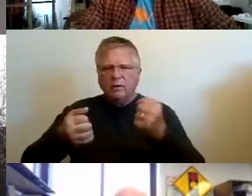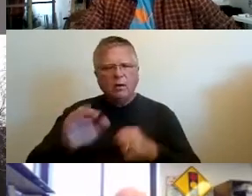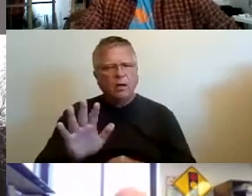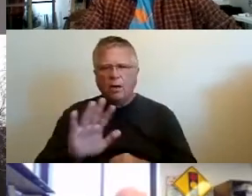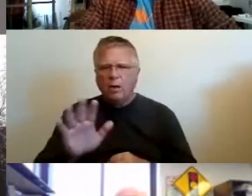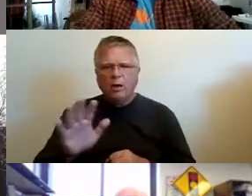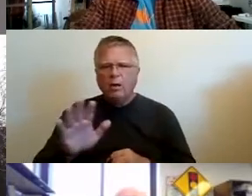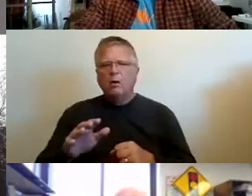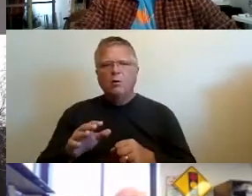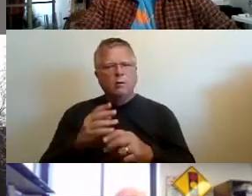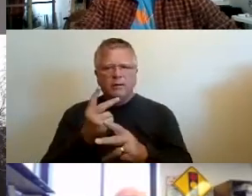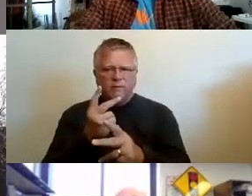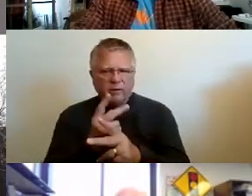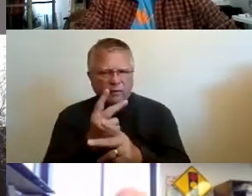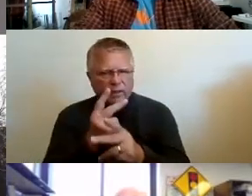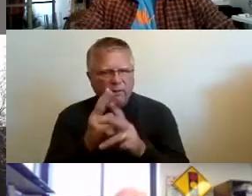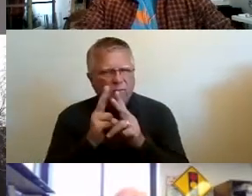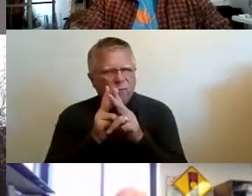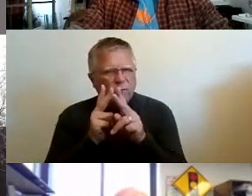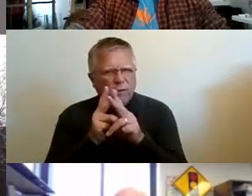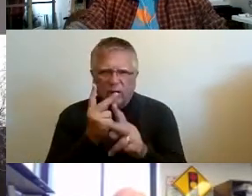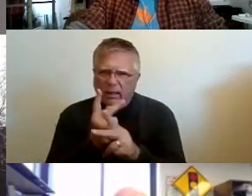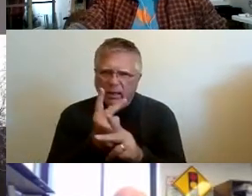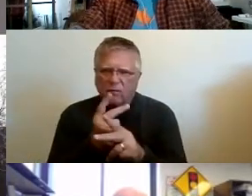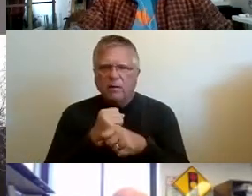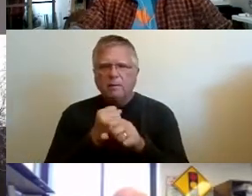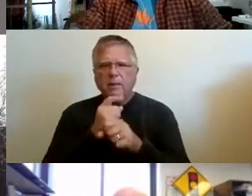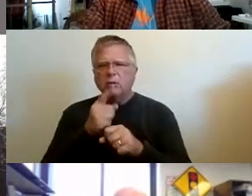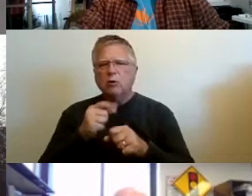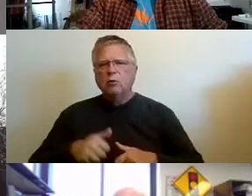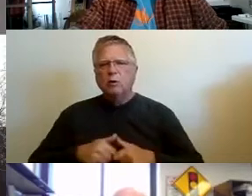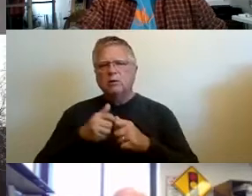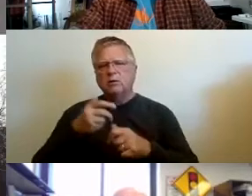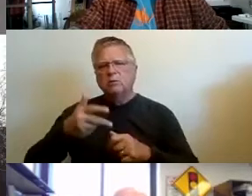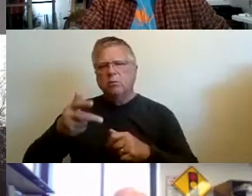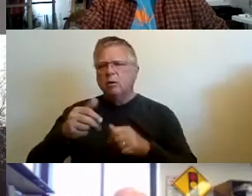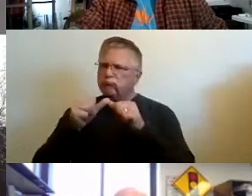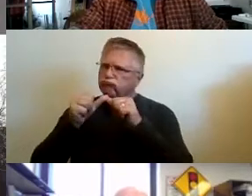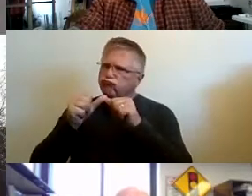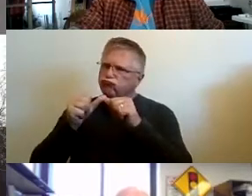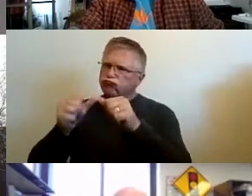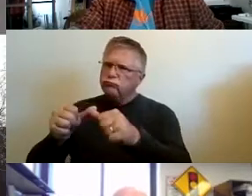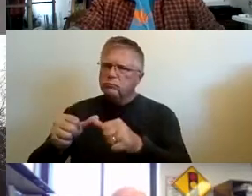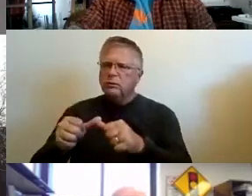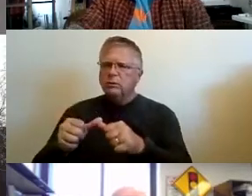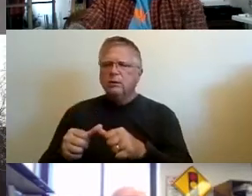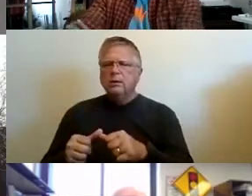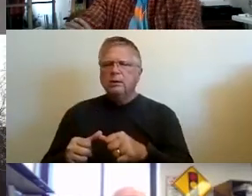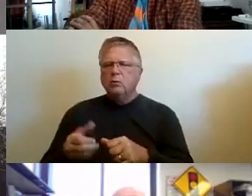extreme caution to make sure residential parking is maintained where need presents